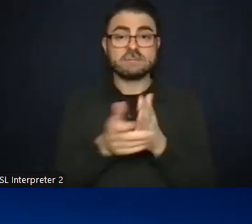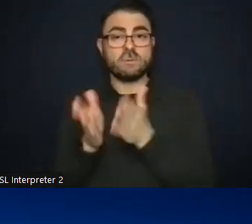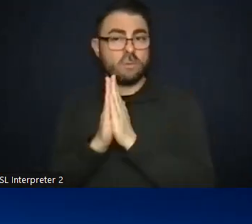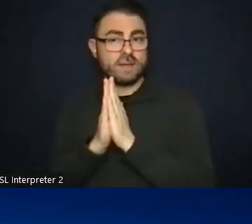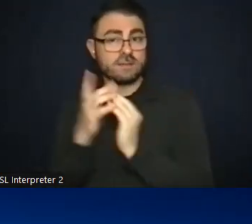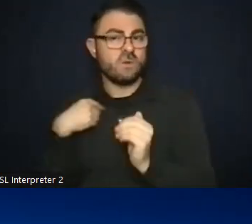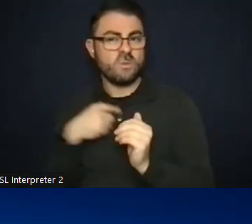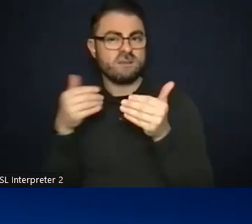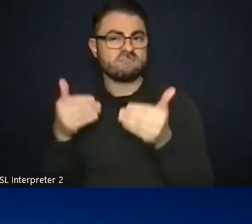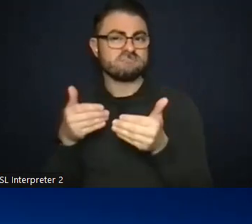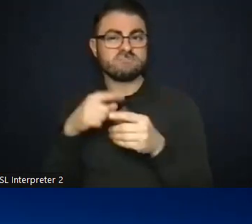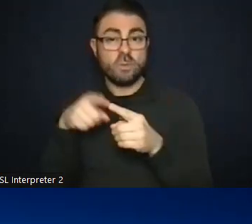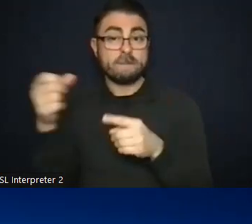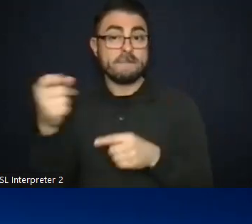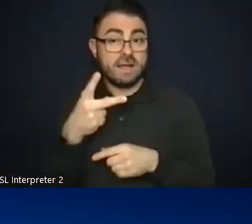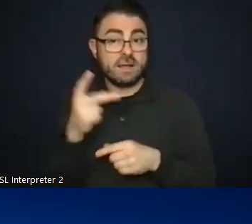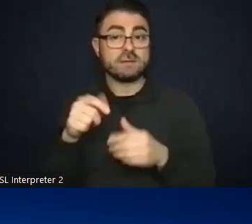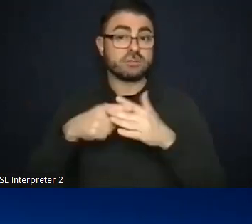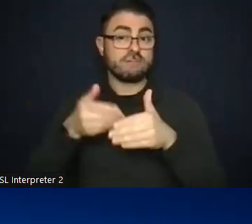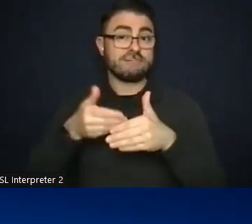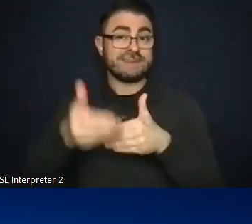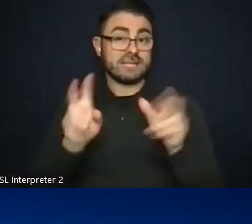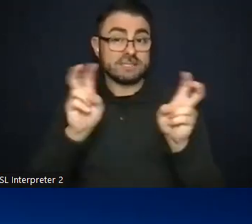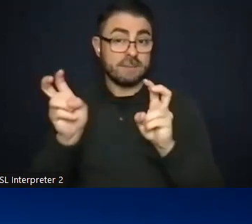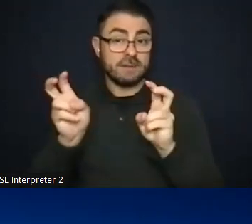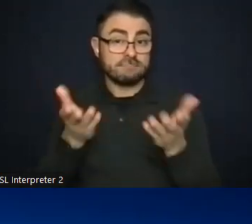the next subject when we come back?